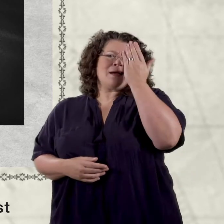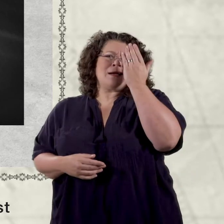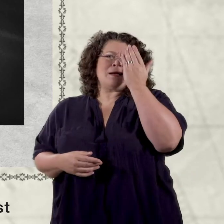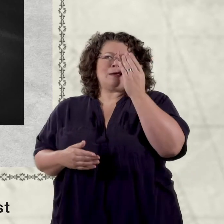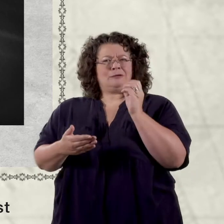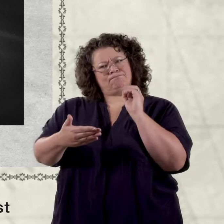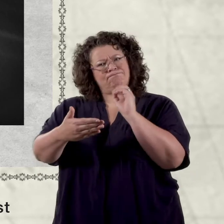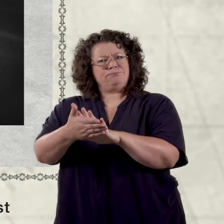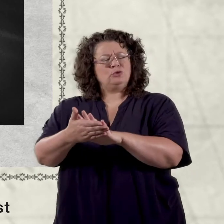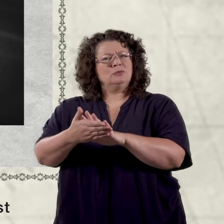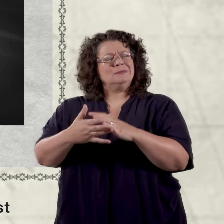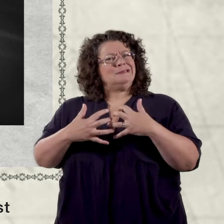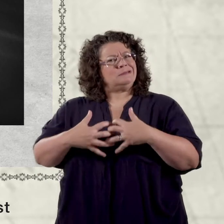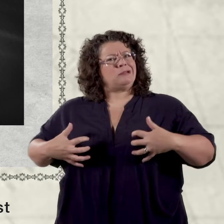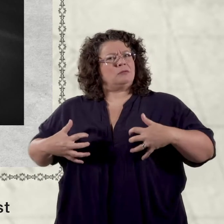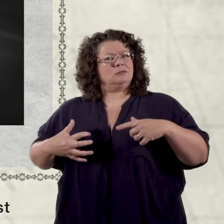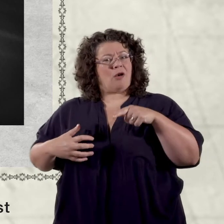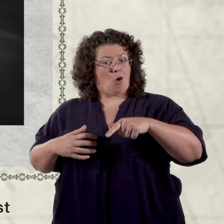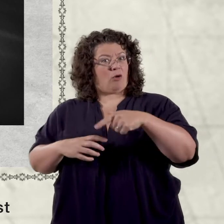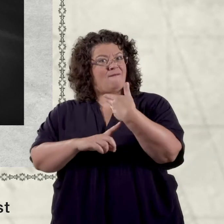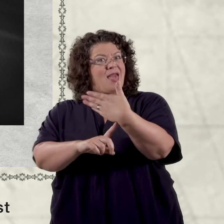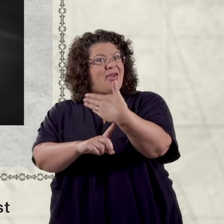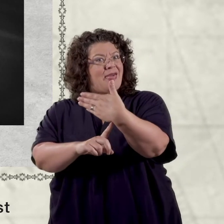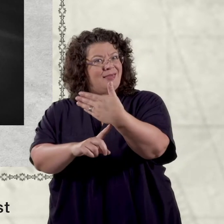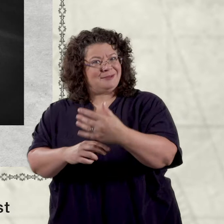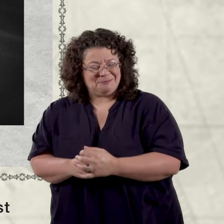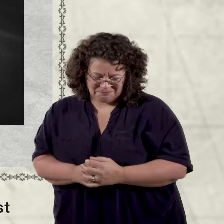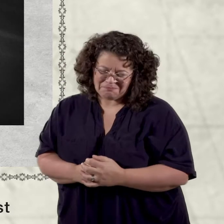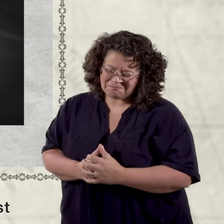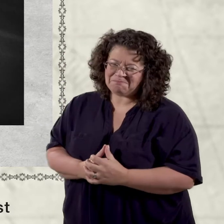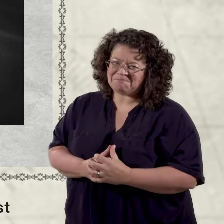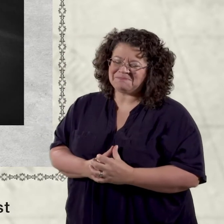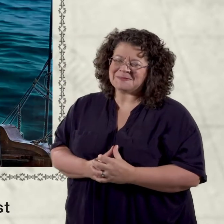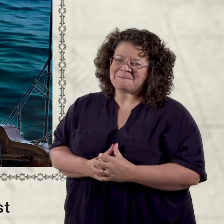the first pirate to put a skeleton on a flag.